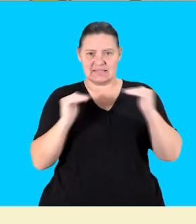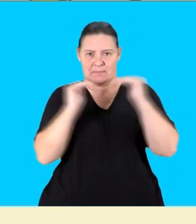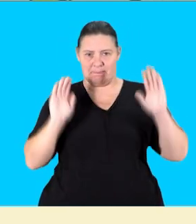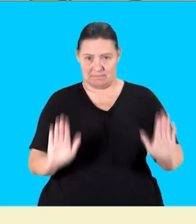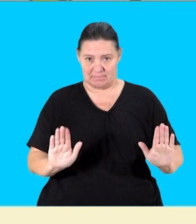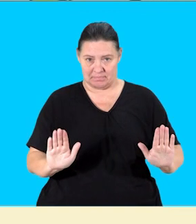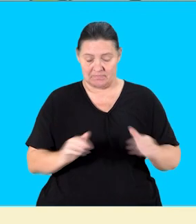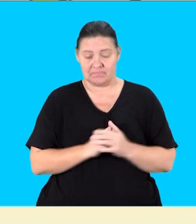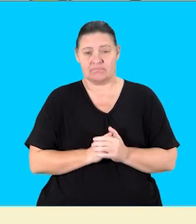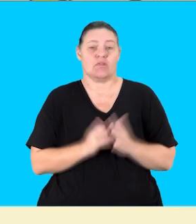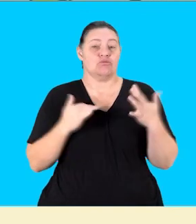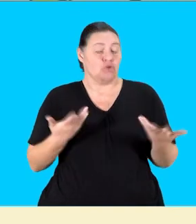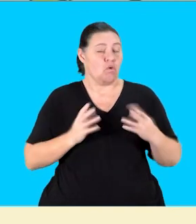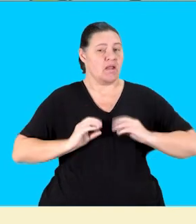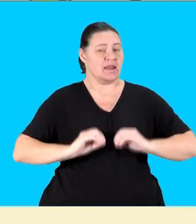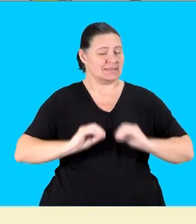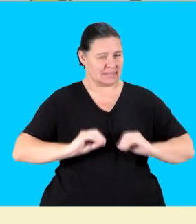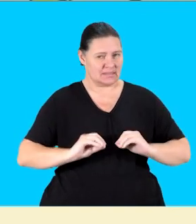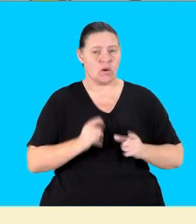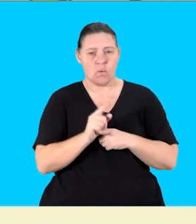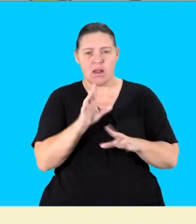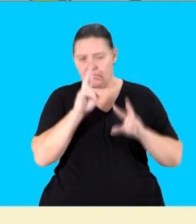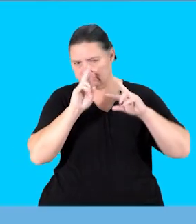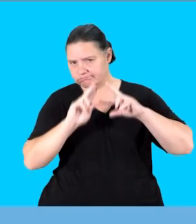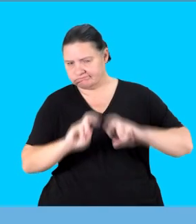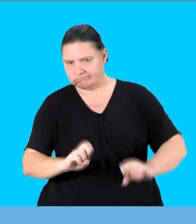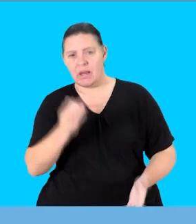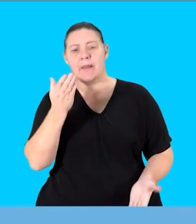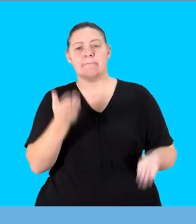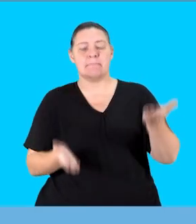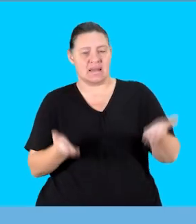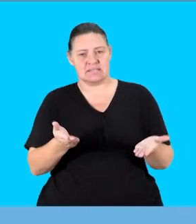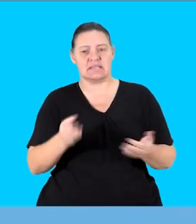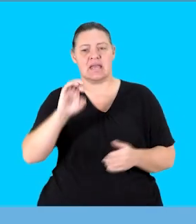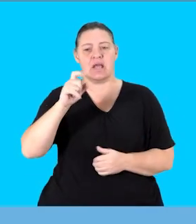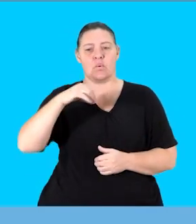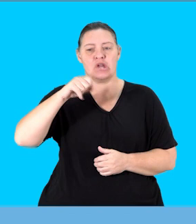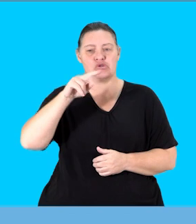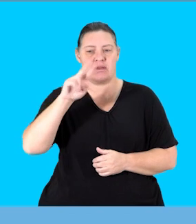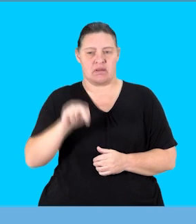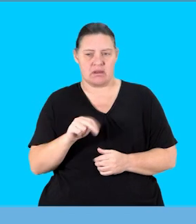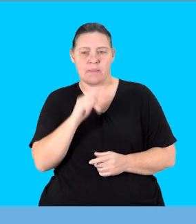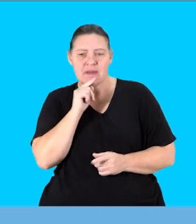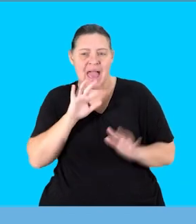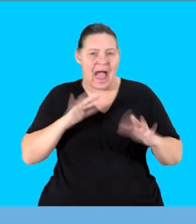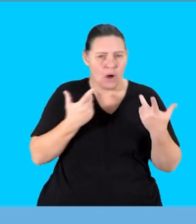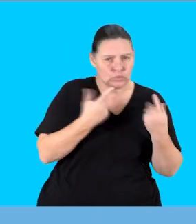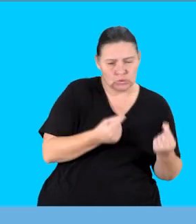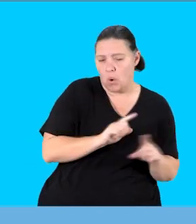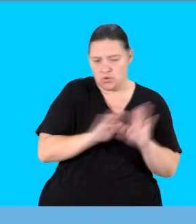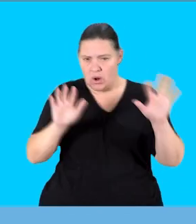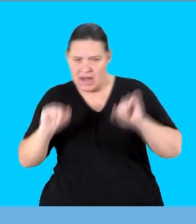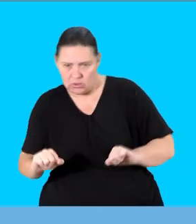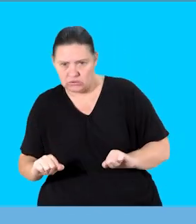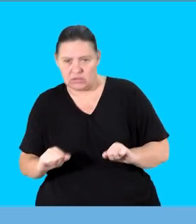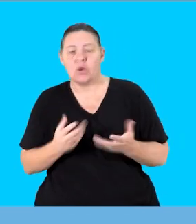equal. So in this lesson, we're going to be exploring the balancing of equations, the do's and the don'ts of balancing